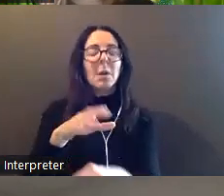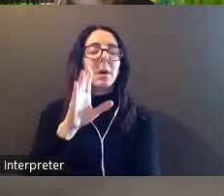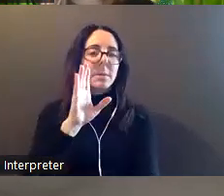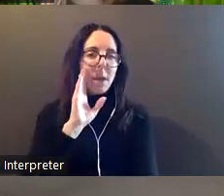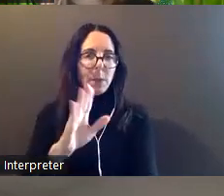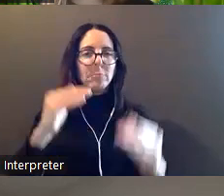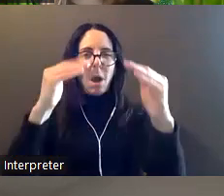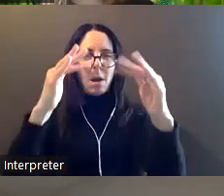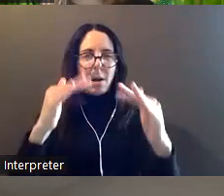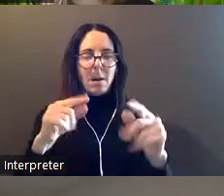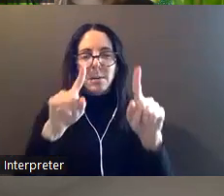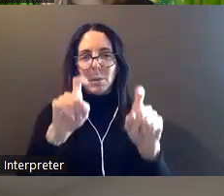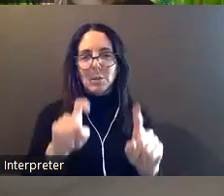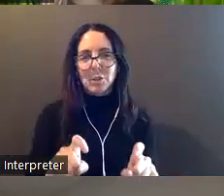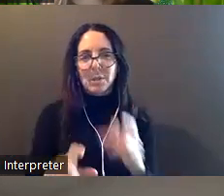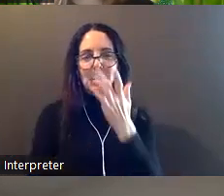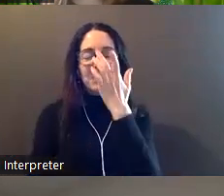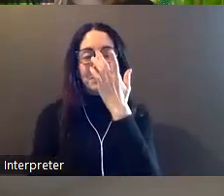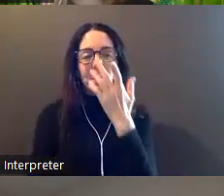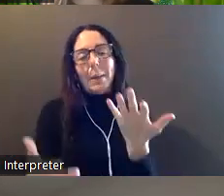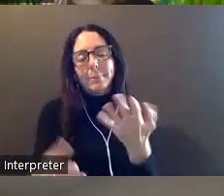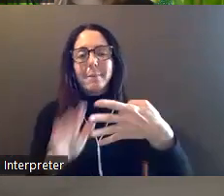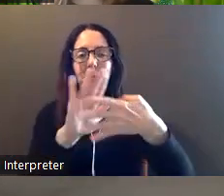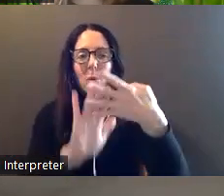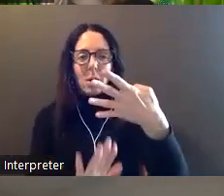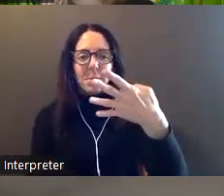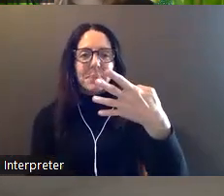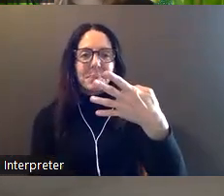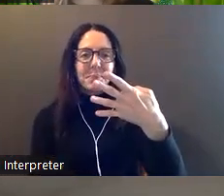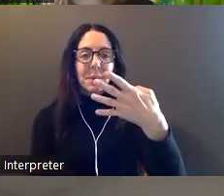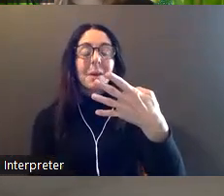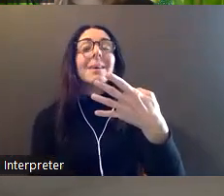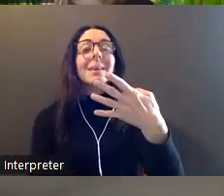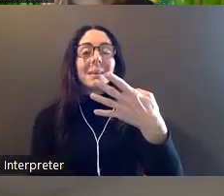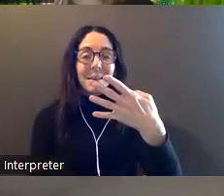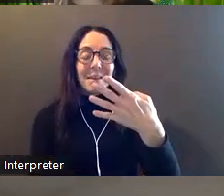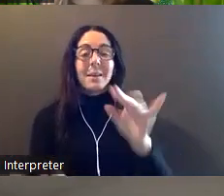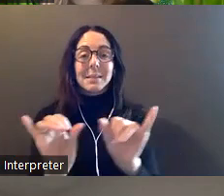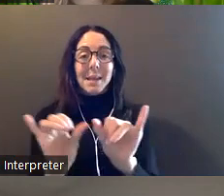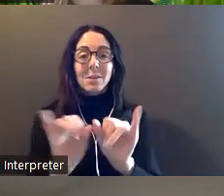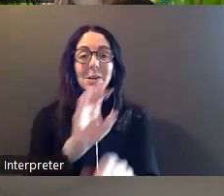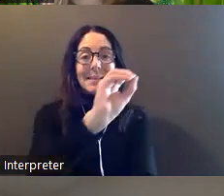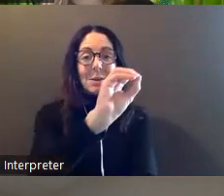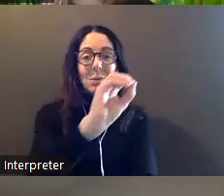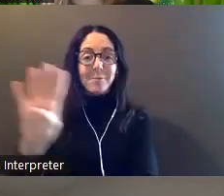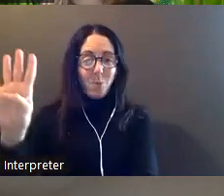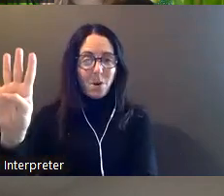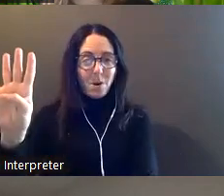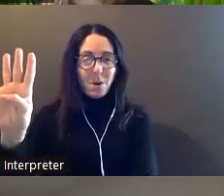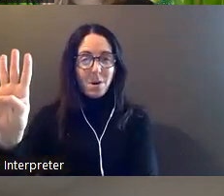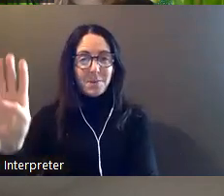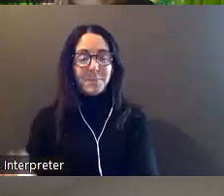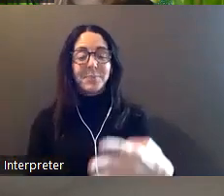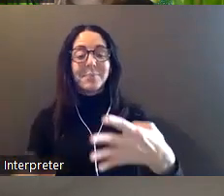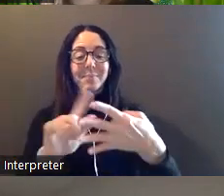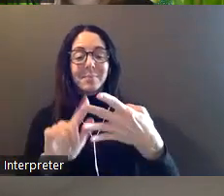these questions. There's 4 questions. Each are scored on a scale of 0 to 4. It's easy